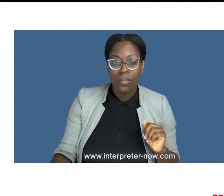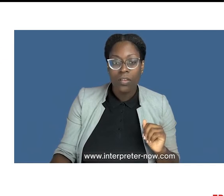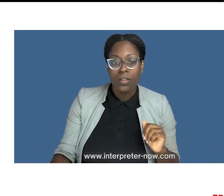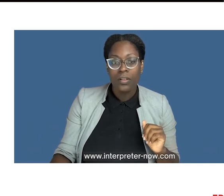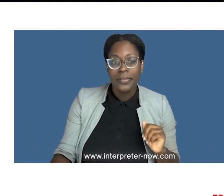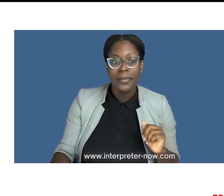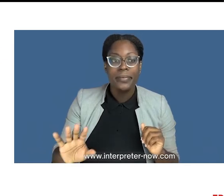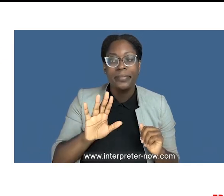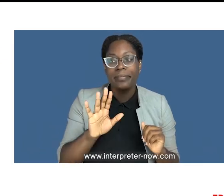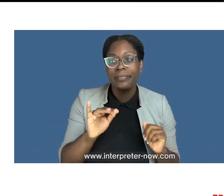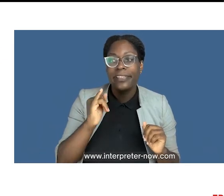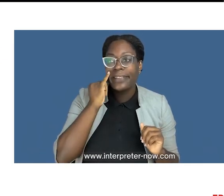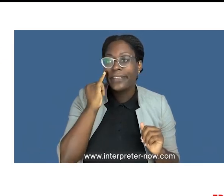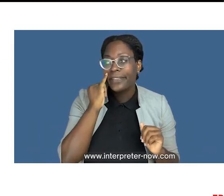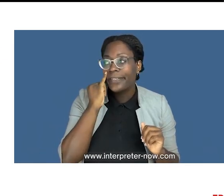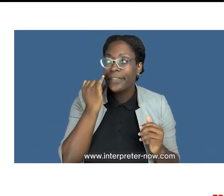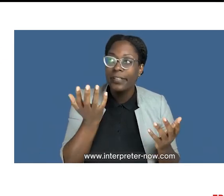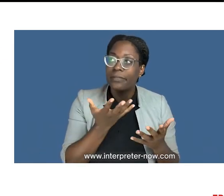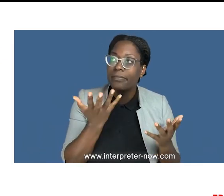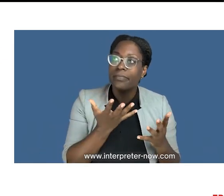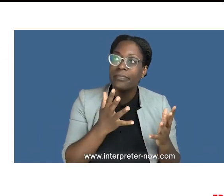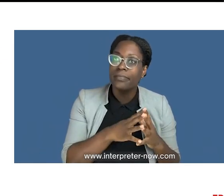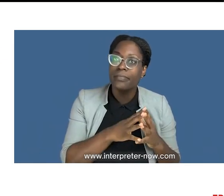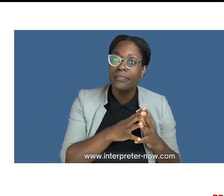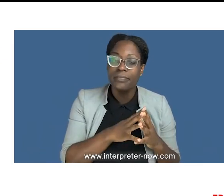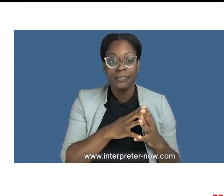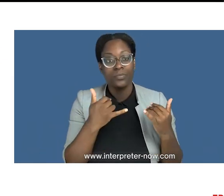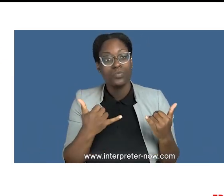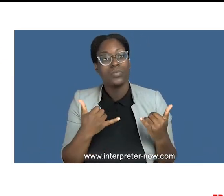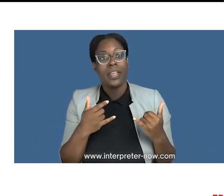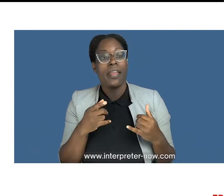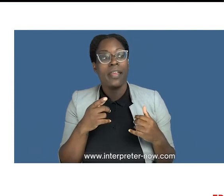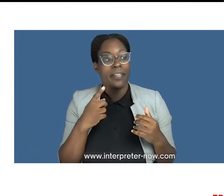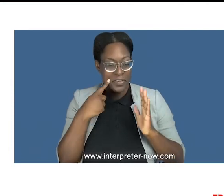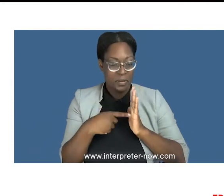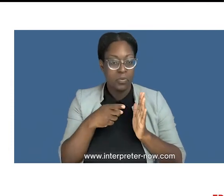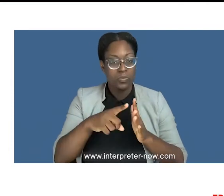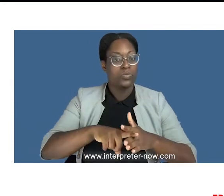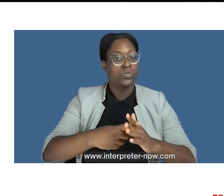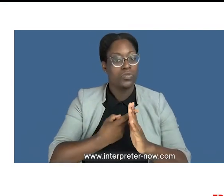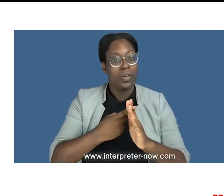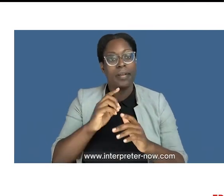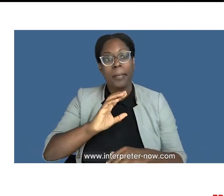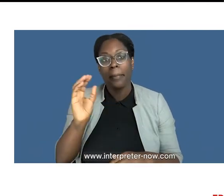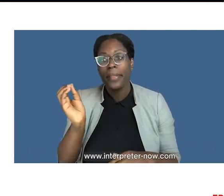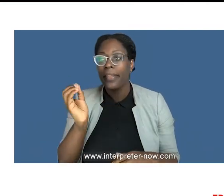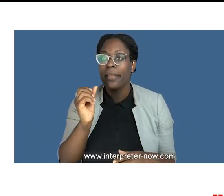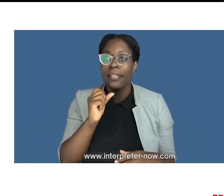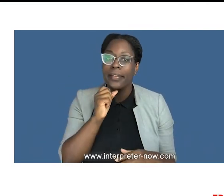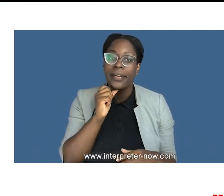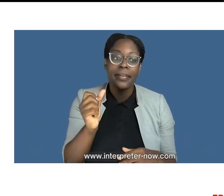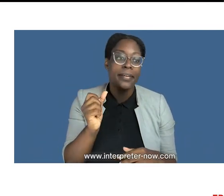just, theoretically, if, today you were to start a company not directly related